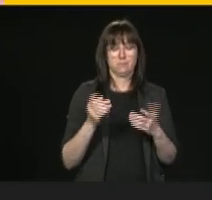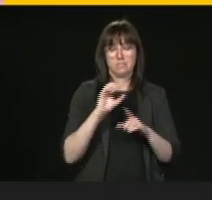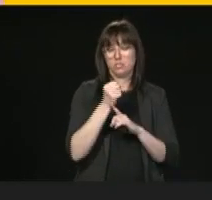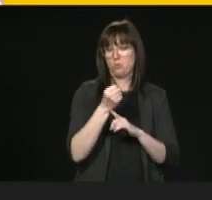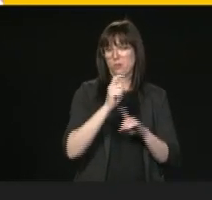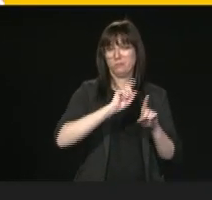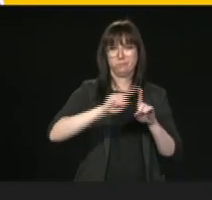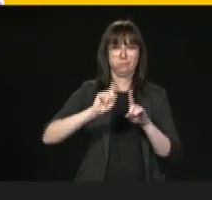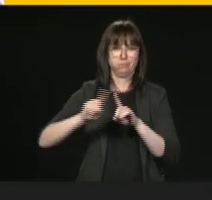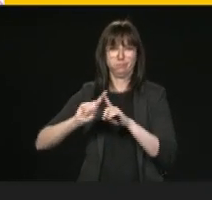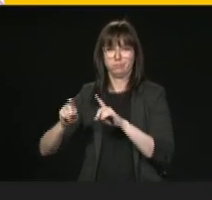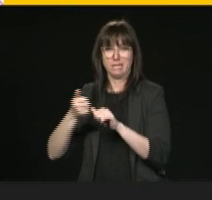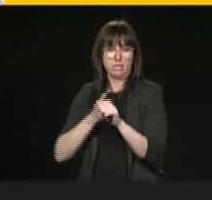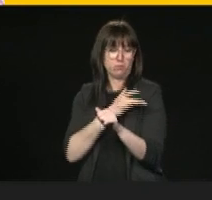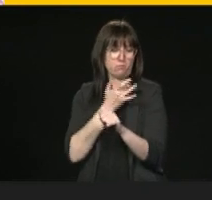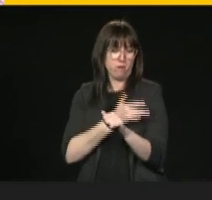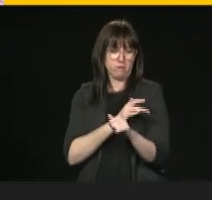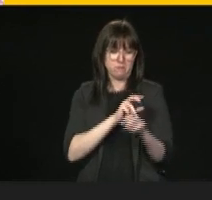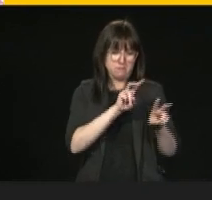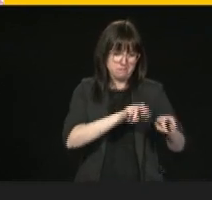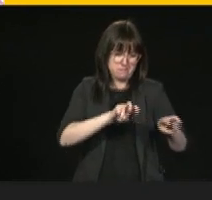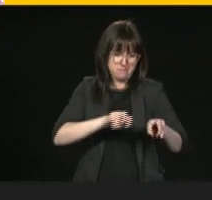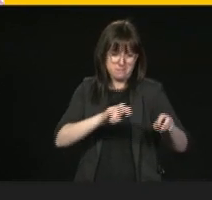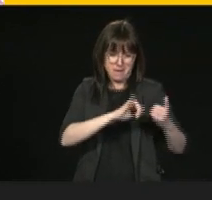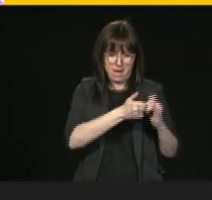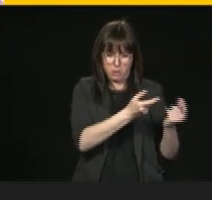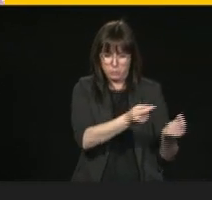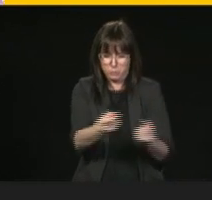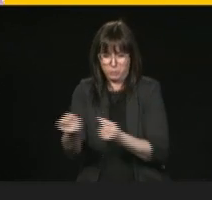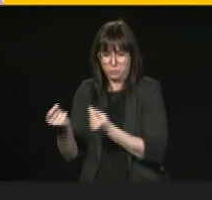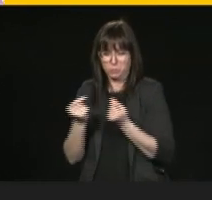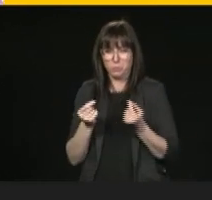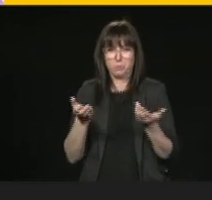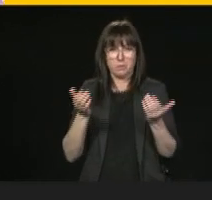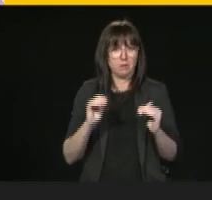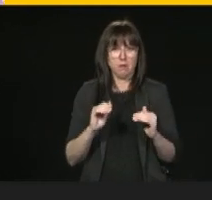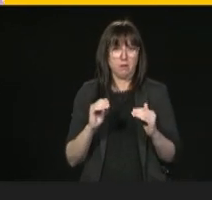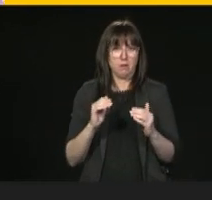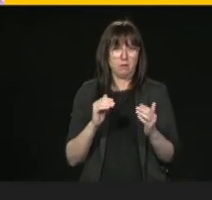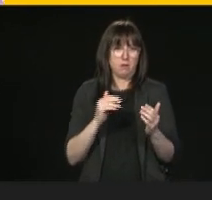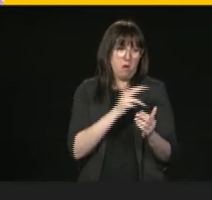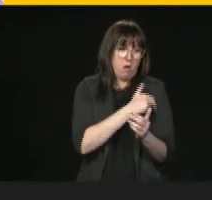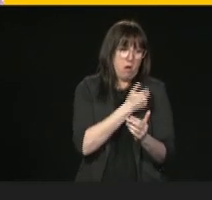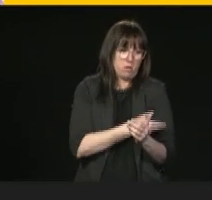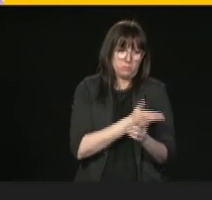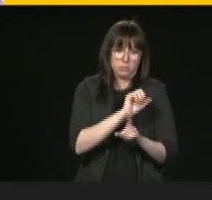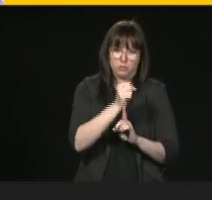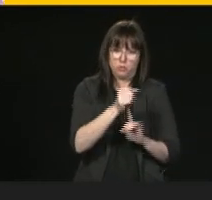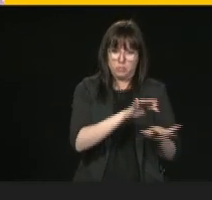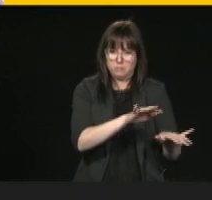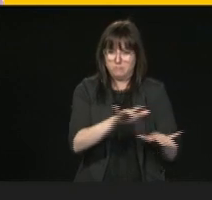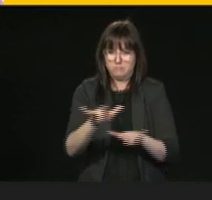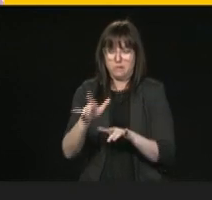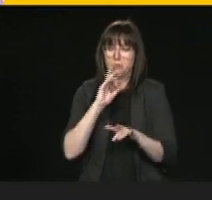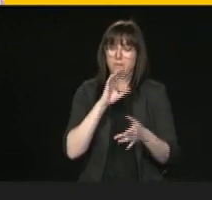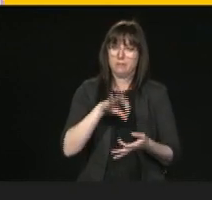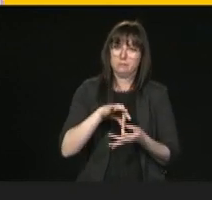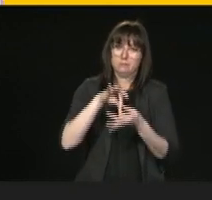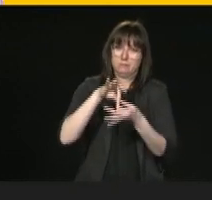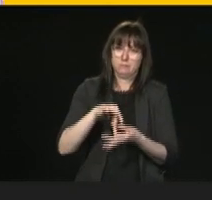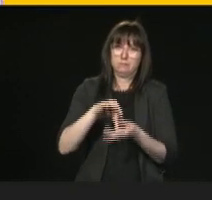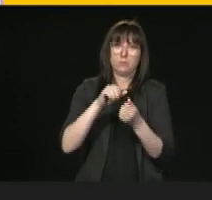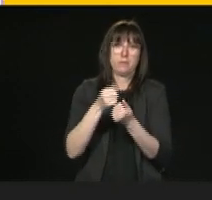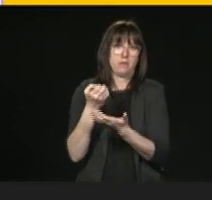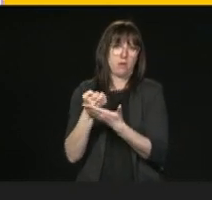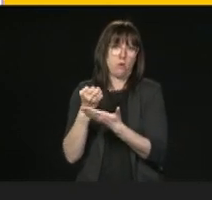And our healthcare scenarios are very much connected with the economic thinking that we are doing.